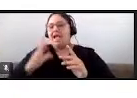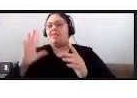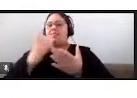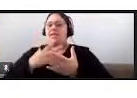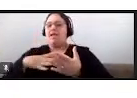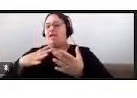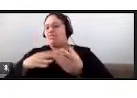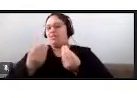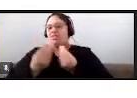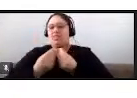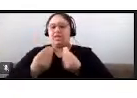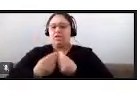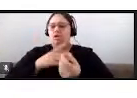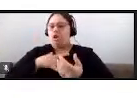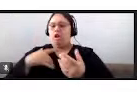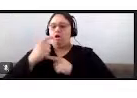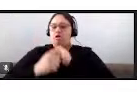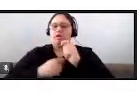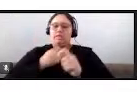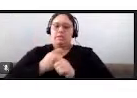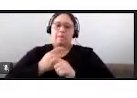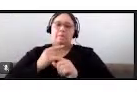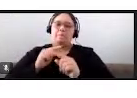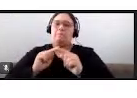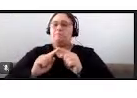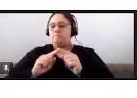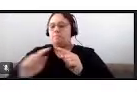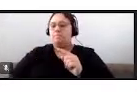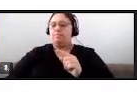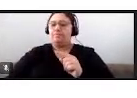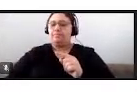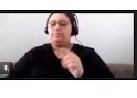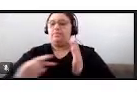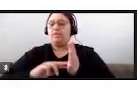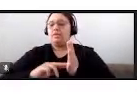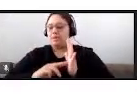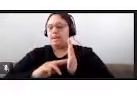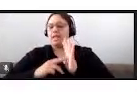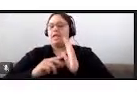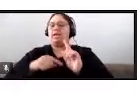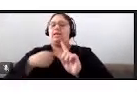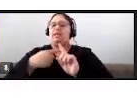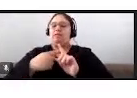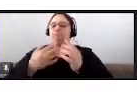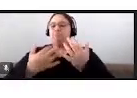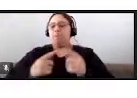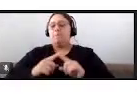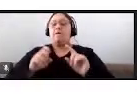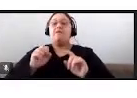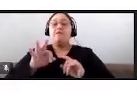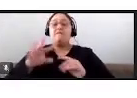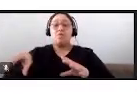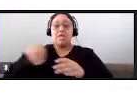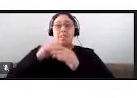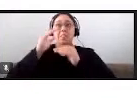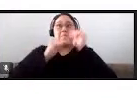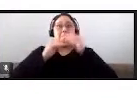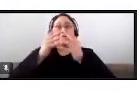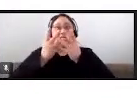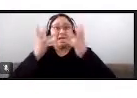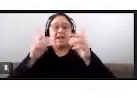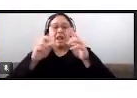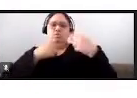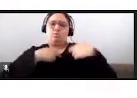are long-term that have to be, you know, the plan and. But if you are in the building and we have to